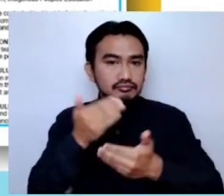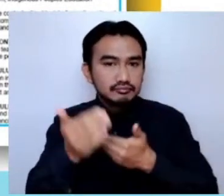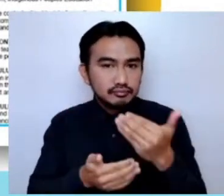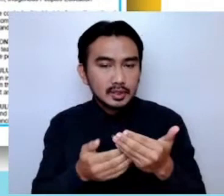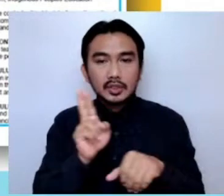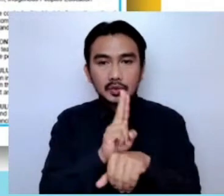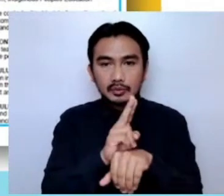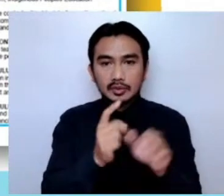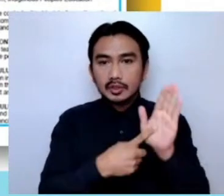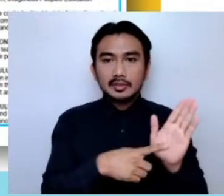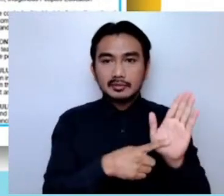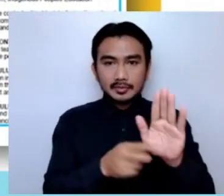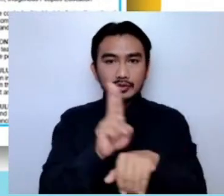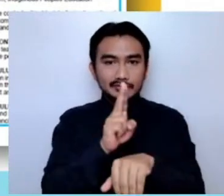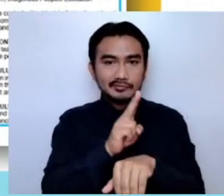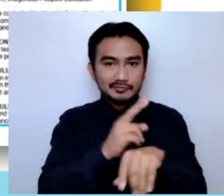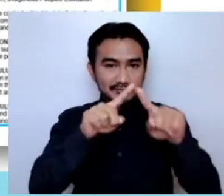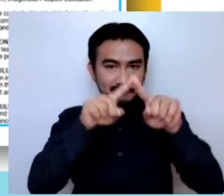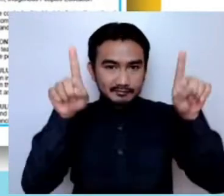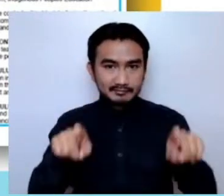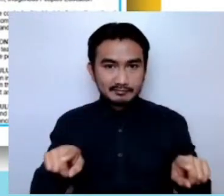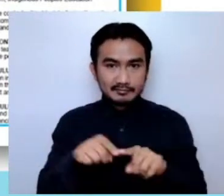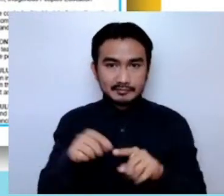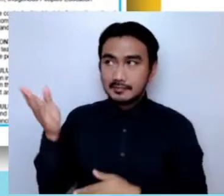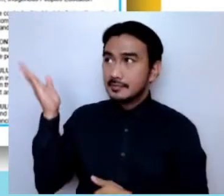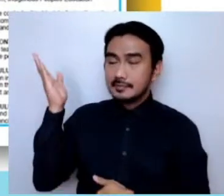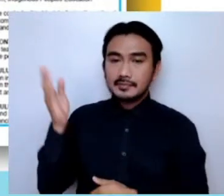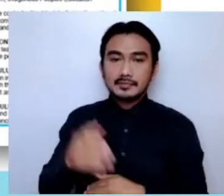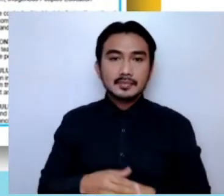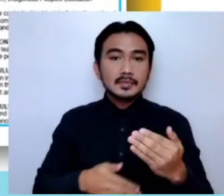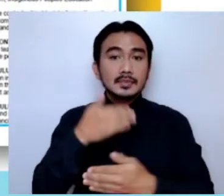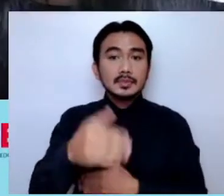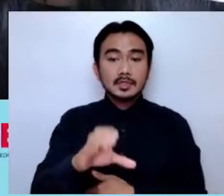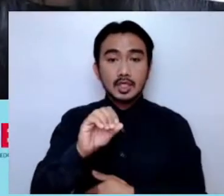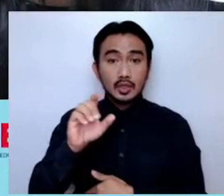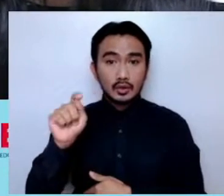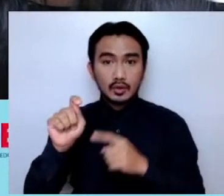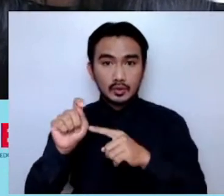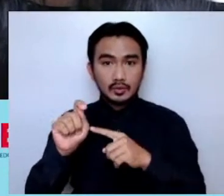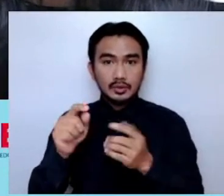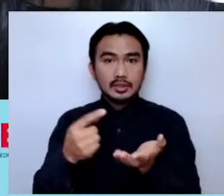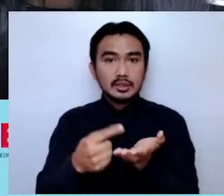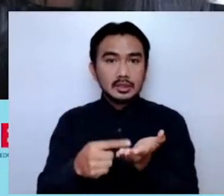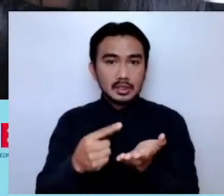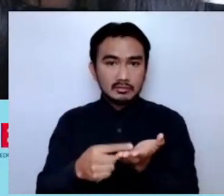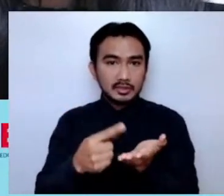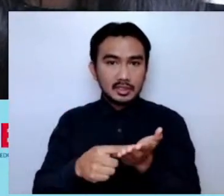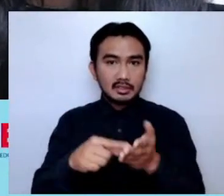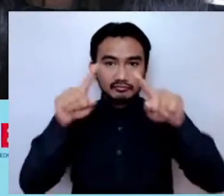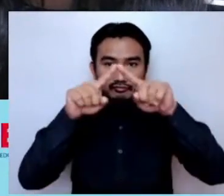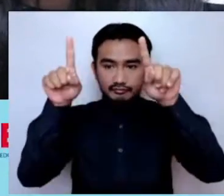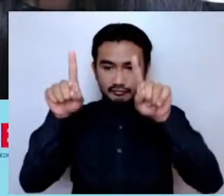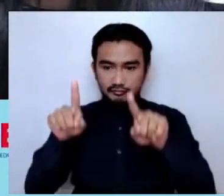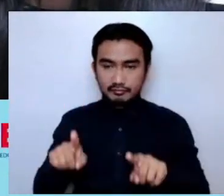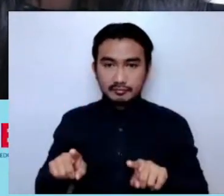you may also refer to this tool. Next is the COT rating sheet. So this form lists all the indicators, specifically